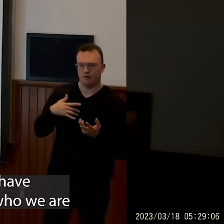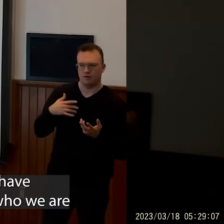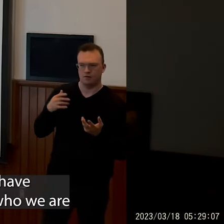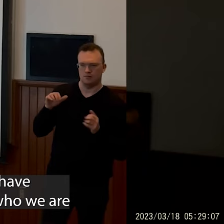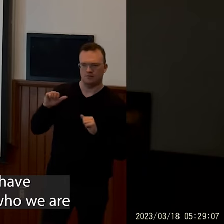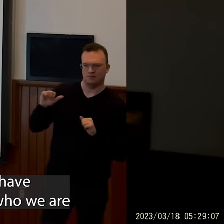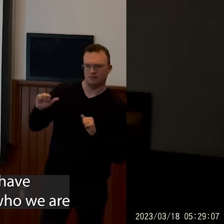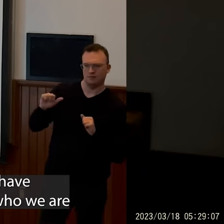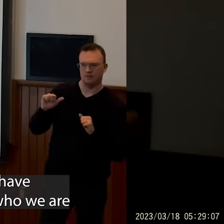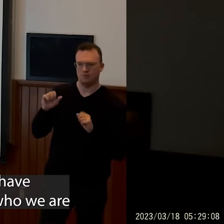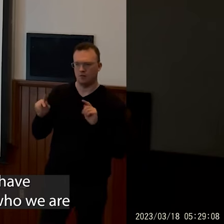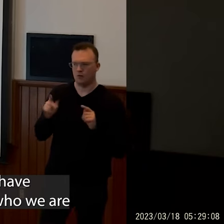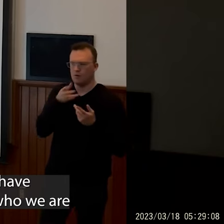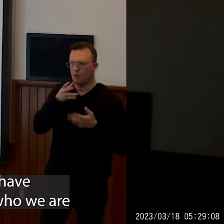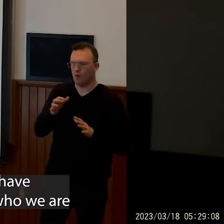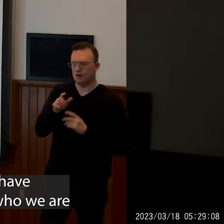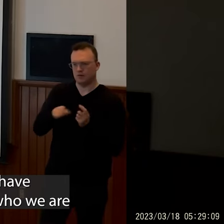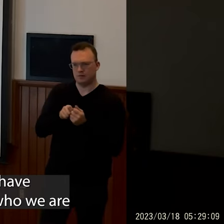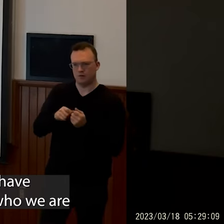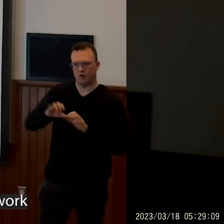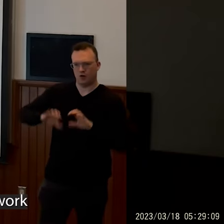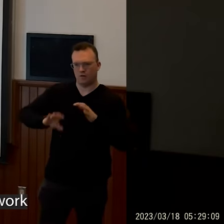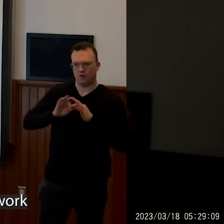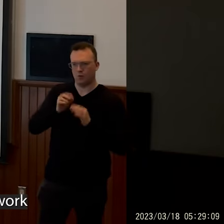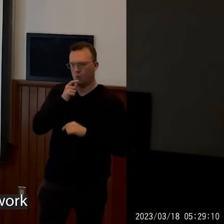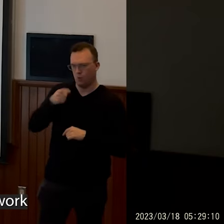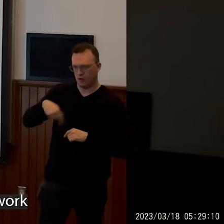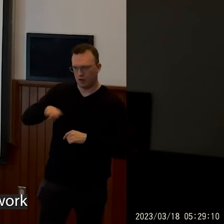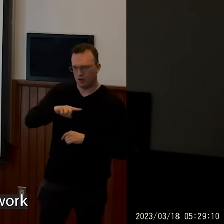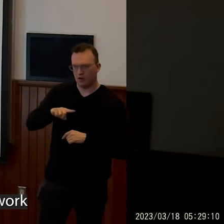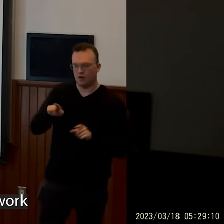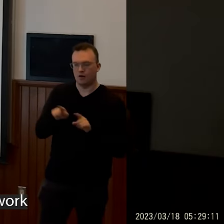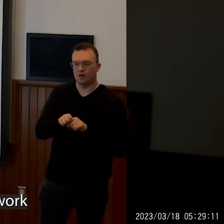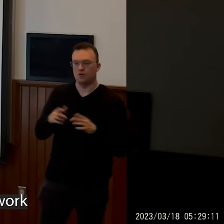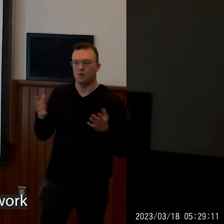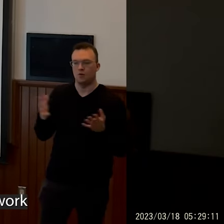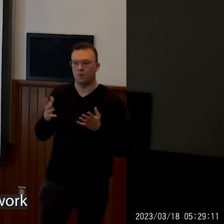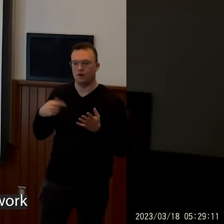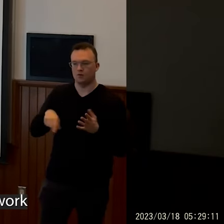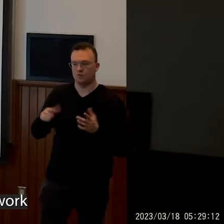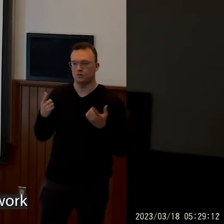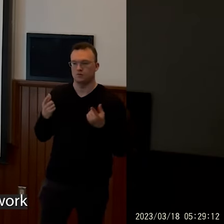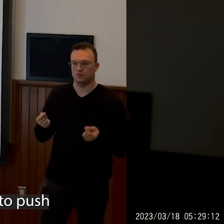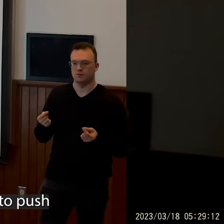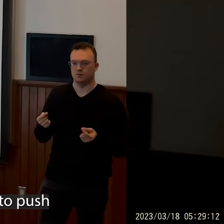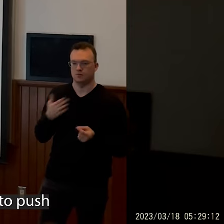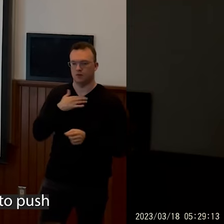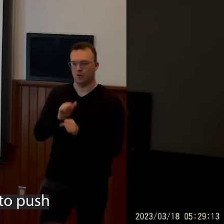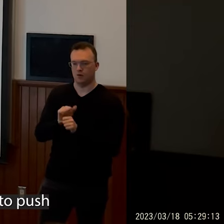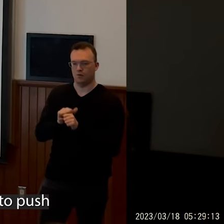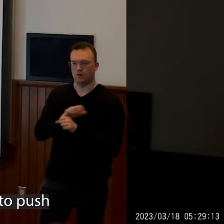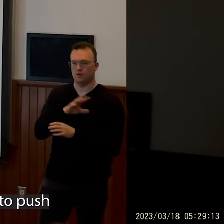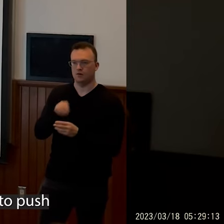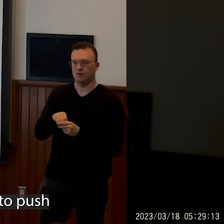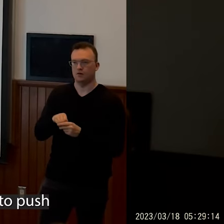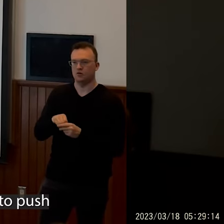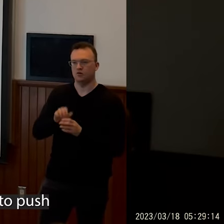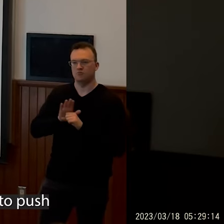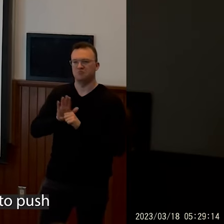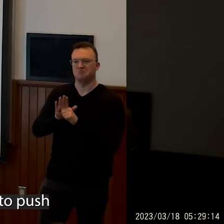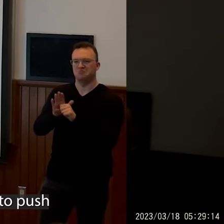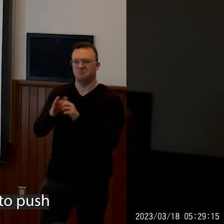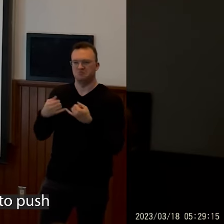have particular kinds of conversations about who we are and what we are. So my work is then trying to constantly try and